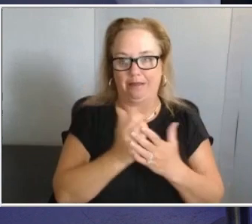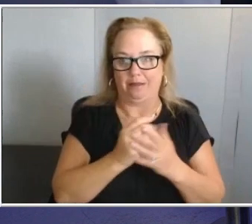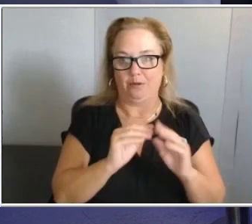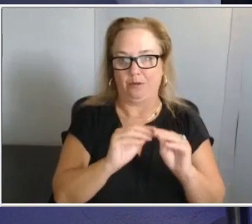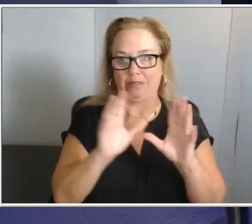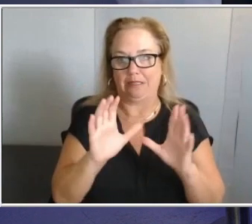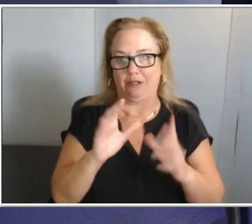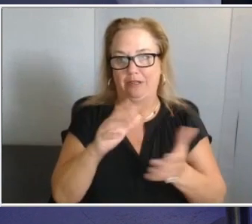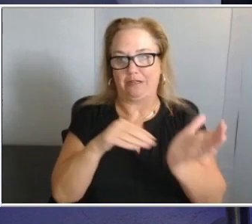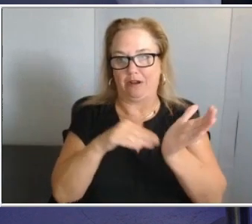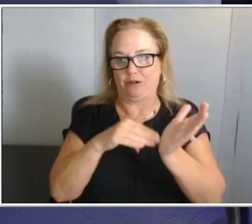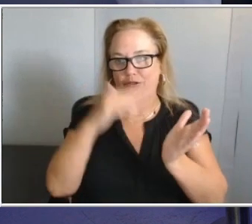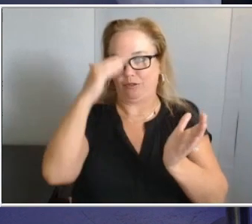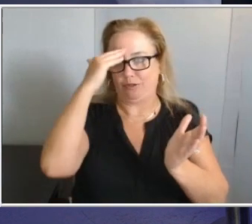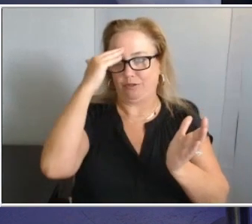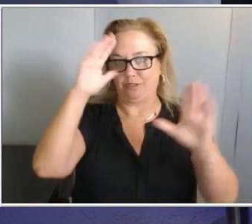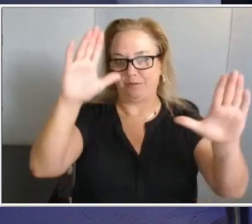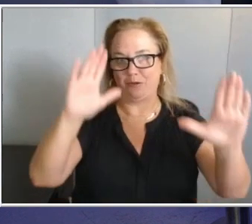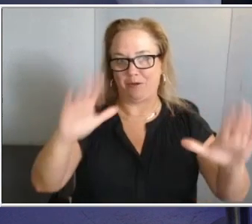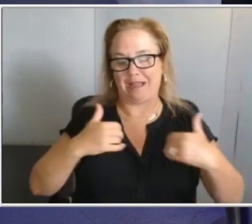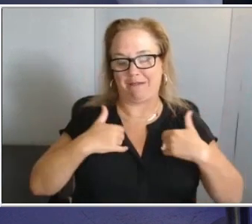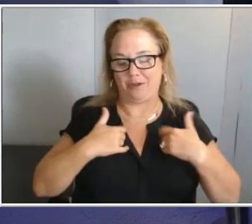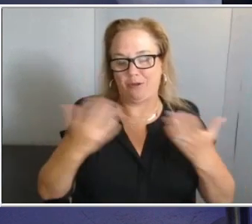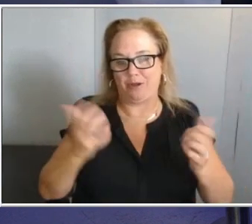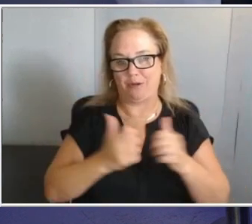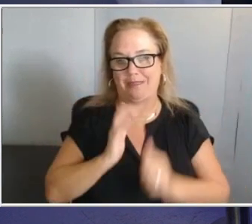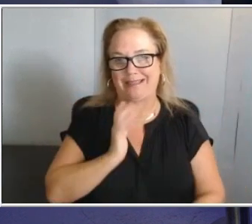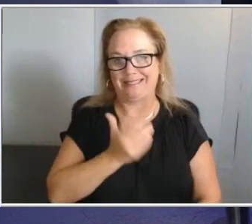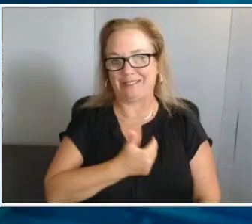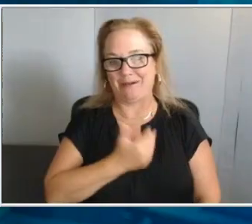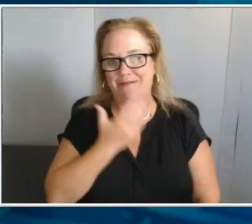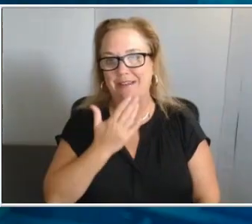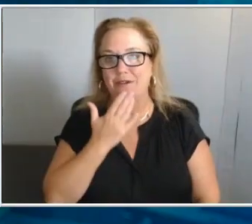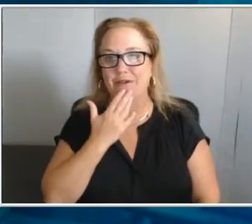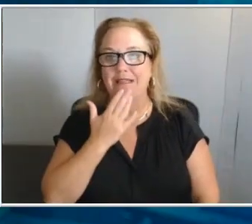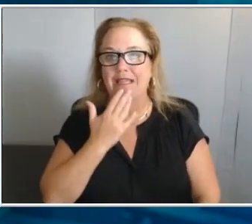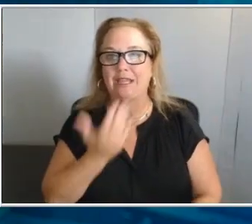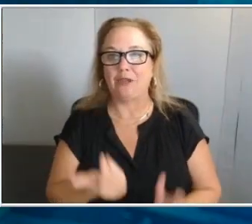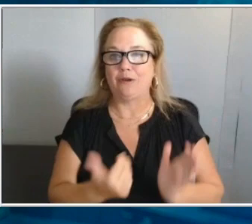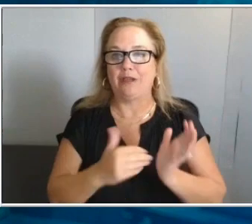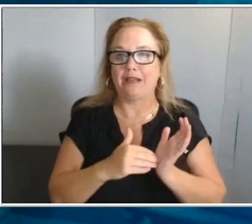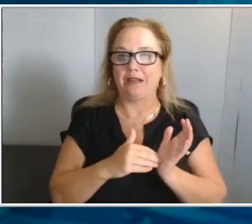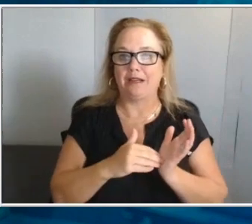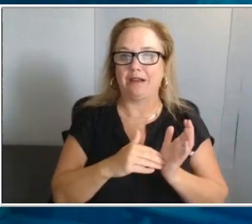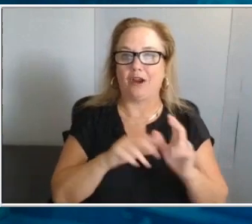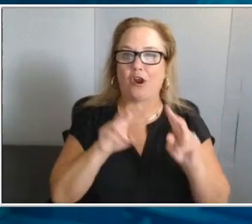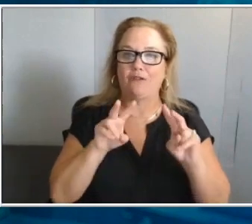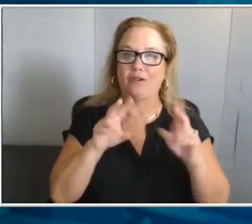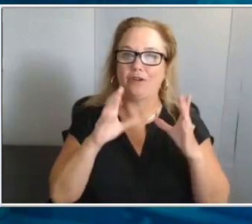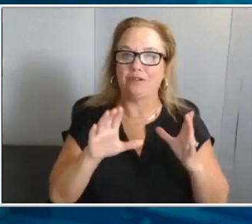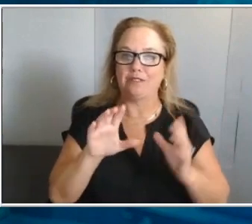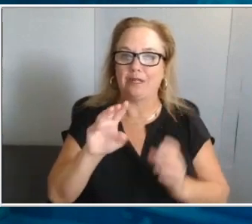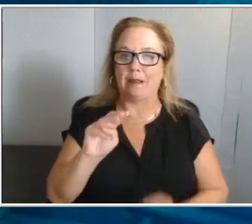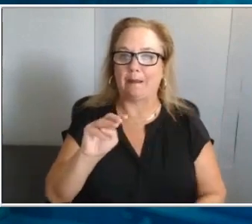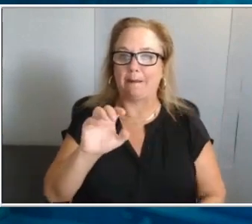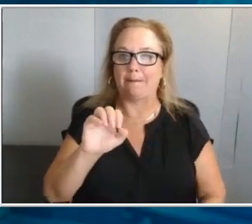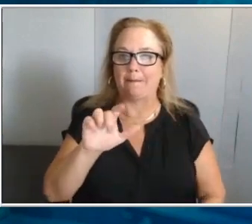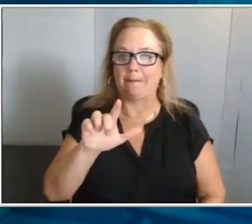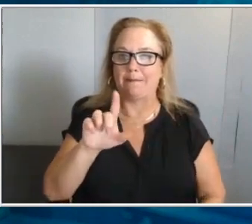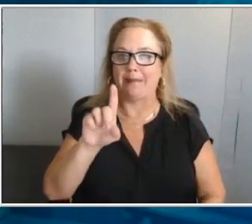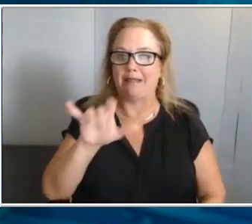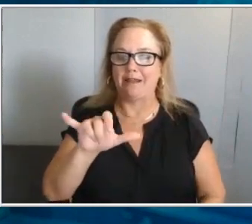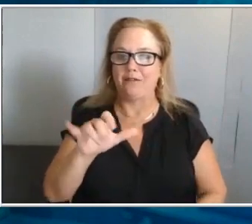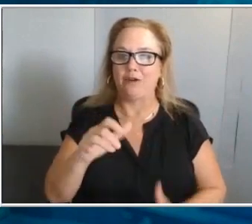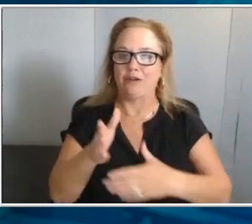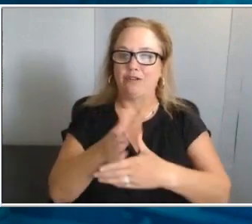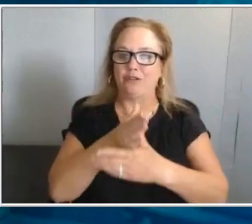doctors you do. And this has been so great to have you with us. Thank you very much. And thank you again to our viewers and to Melody for sharing your journey. You're going to